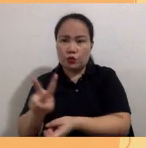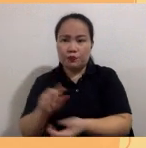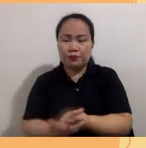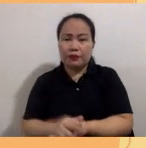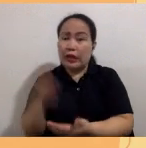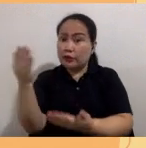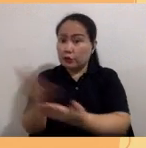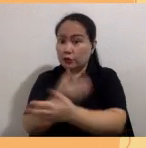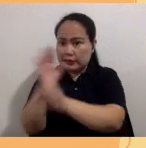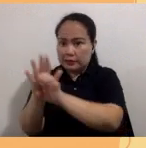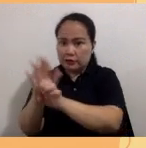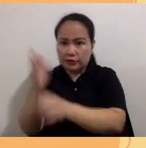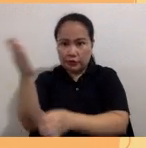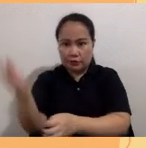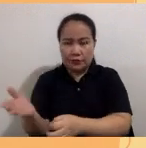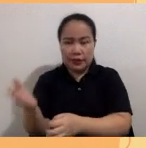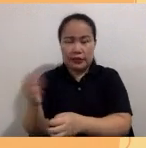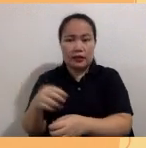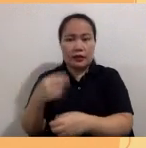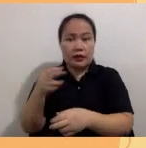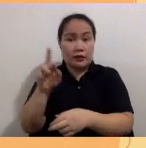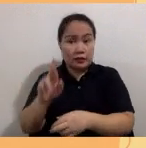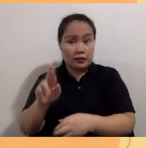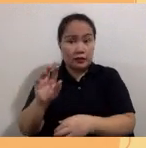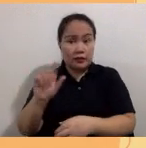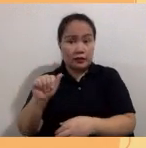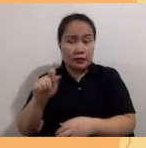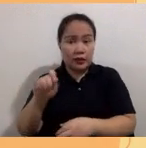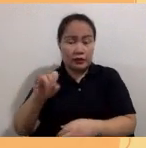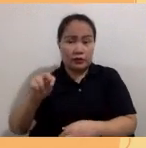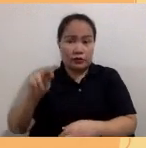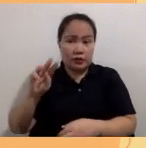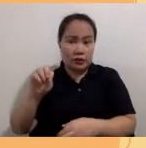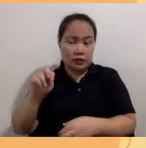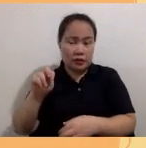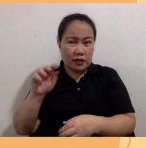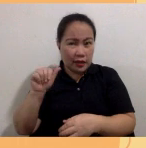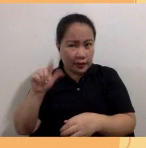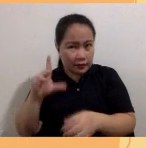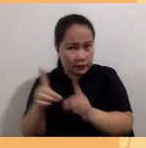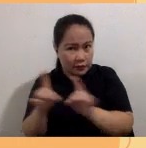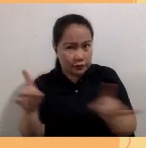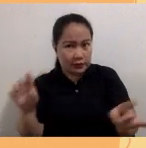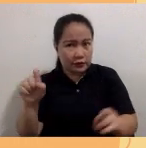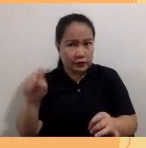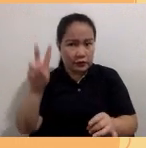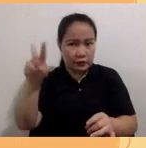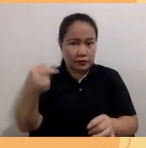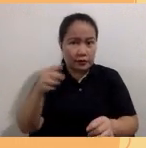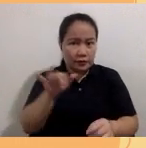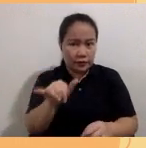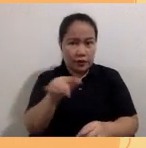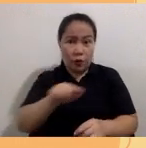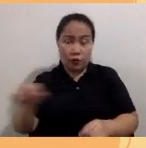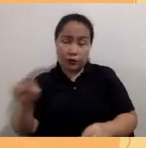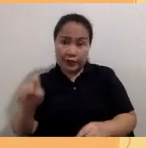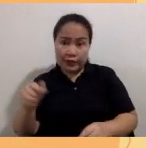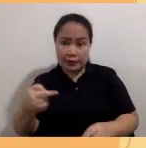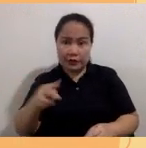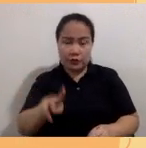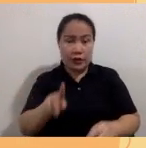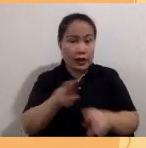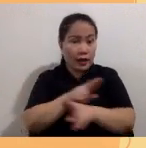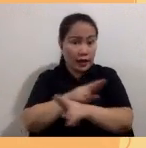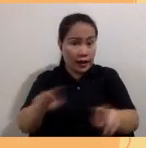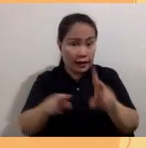Another. So, to make a rational expression x squared minus y all over x minus y undefined, so this